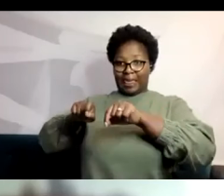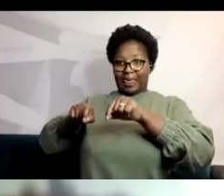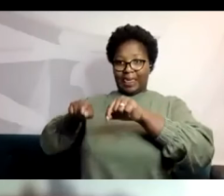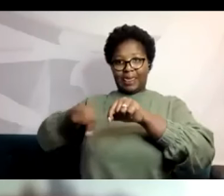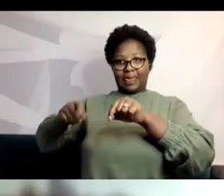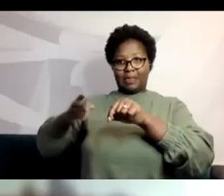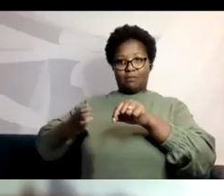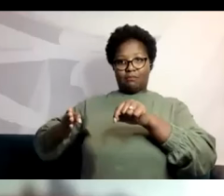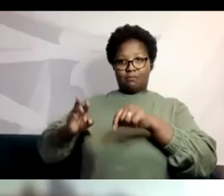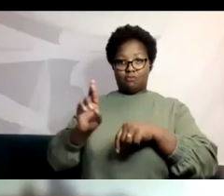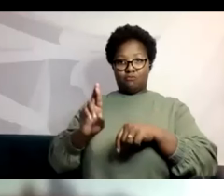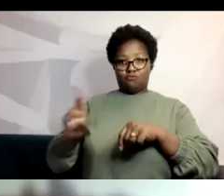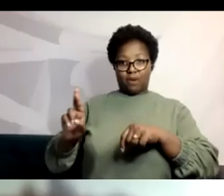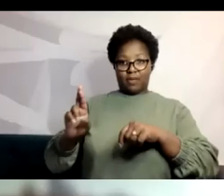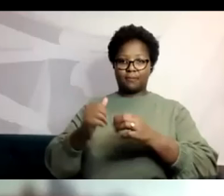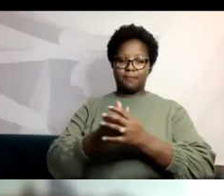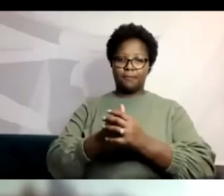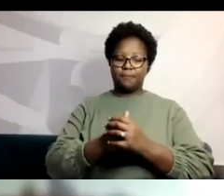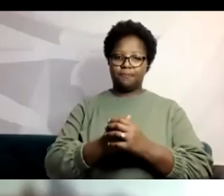please.